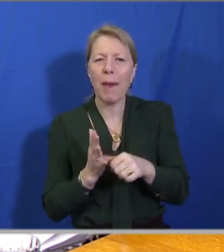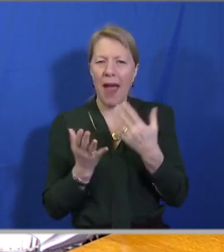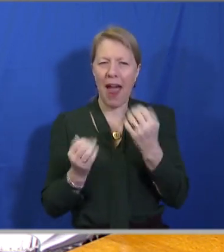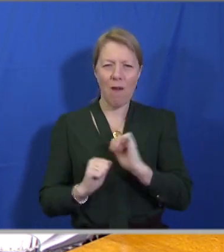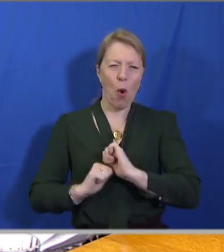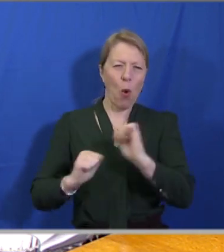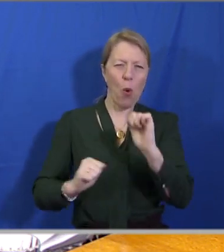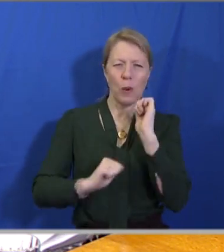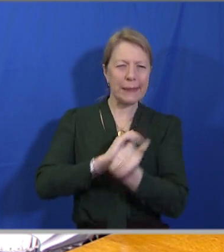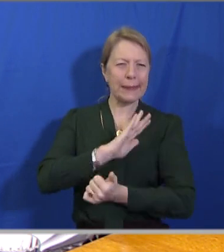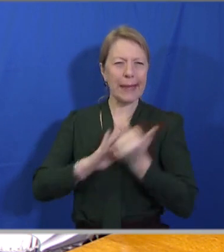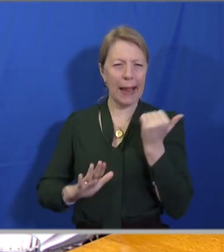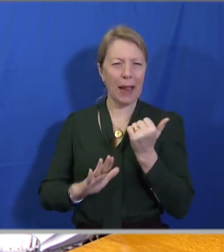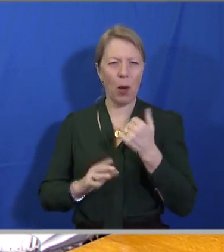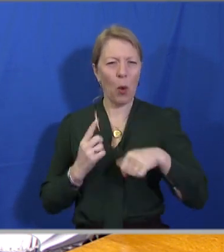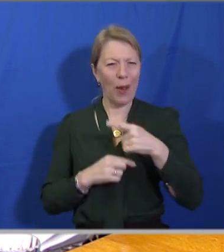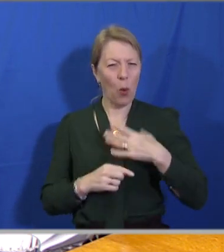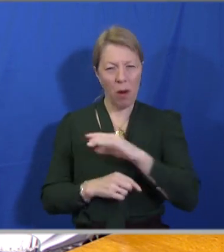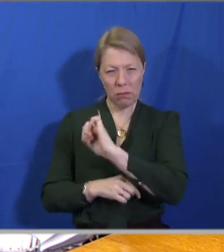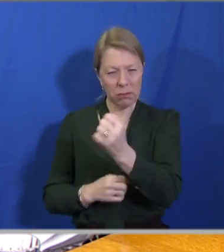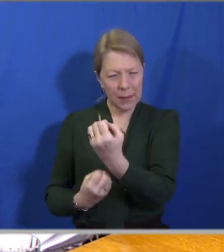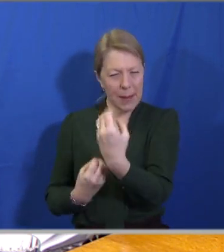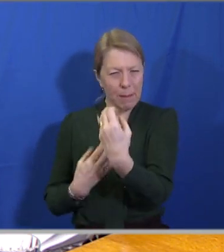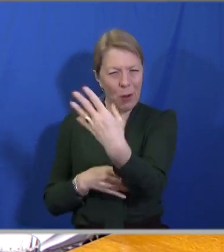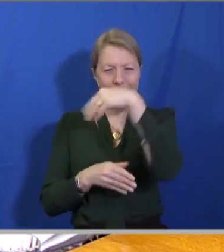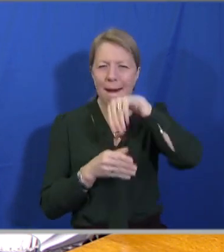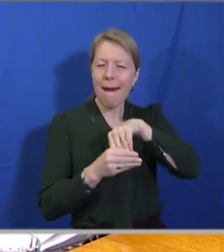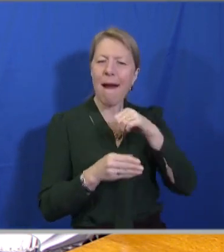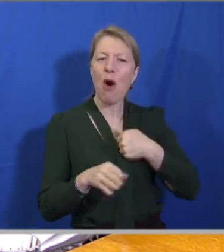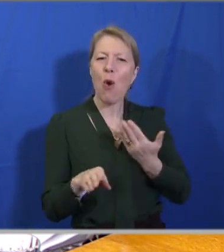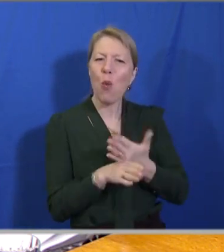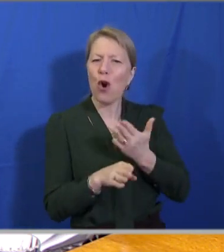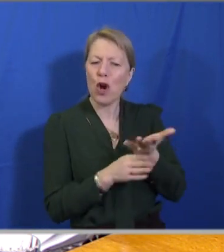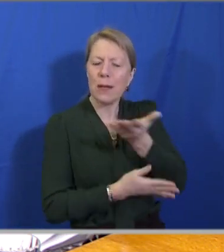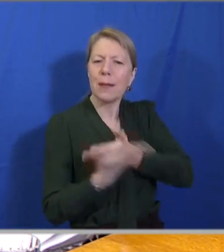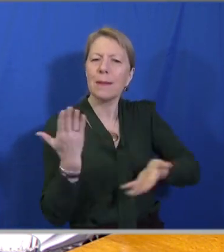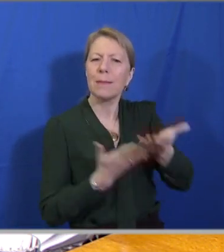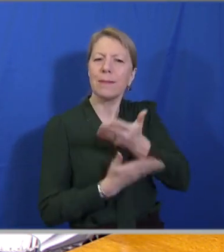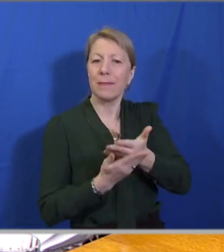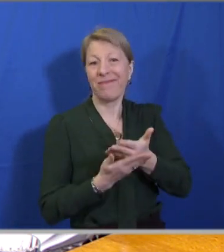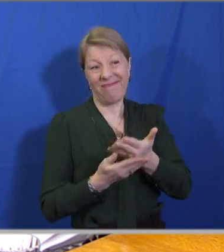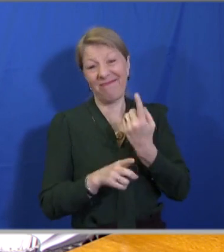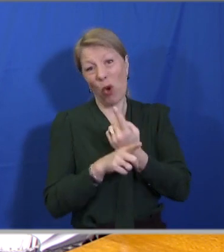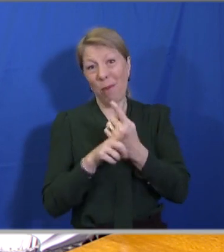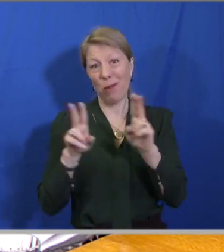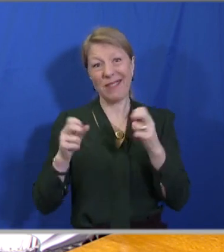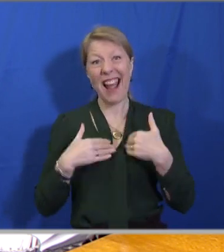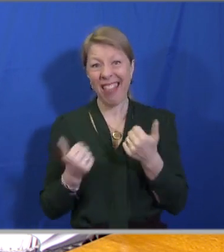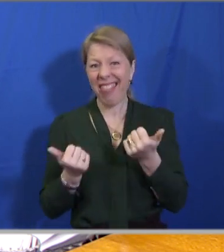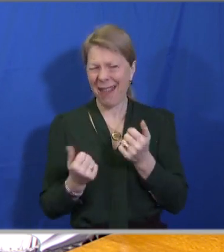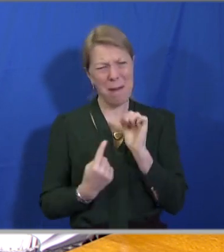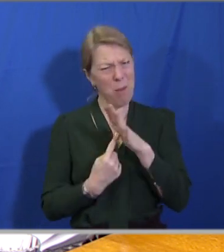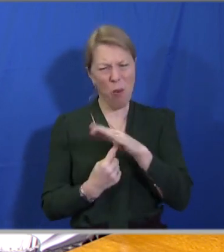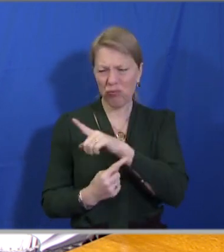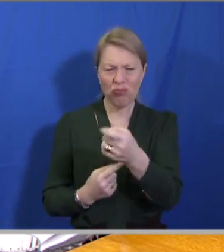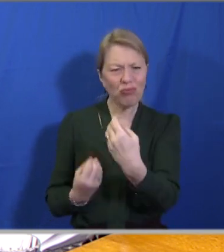that expertise and to ensure that that expertise was part of the discussion around health. So we are delighted to